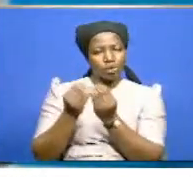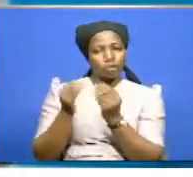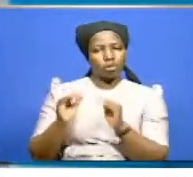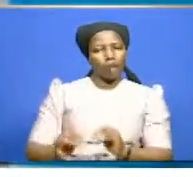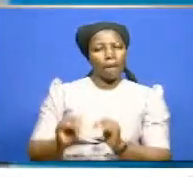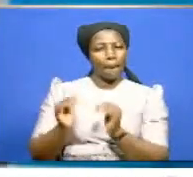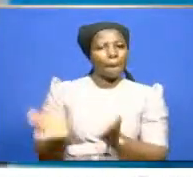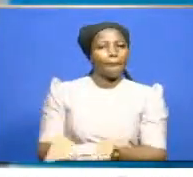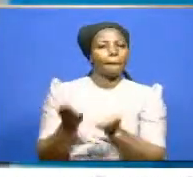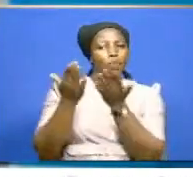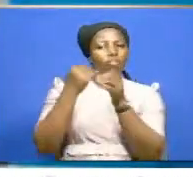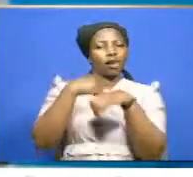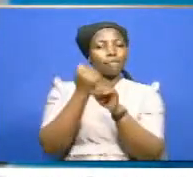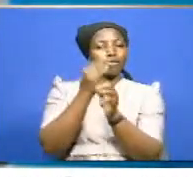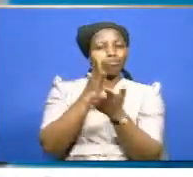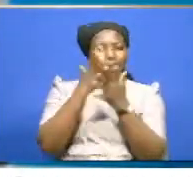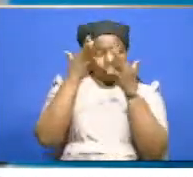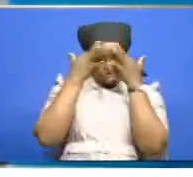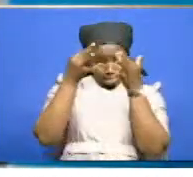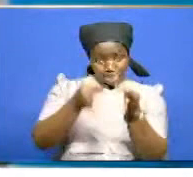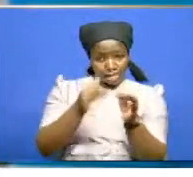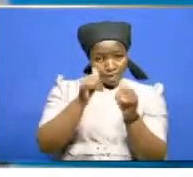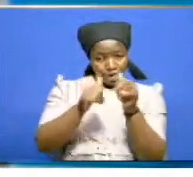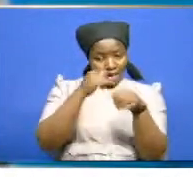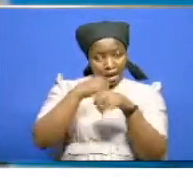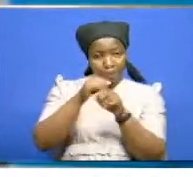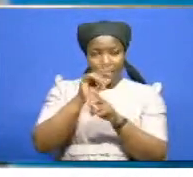ensure that the decisions that are made